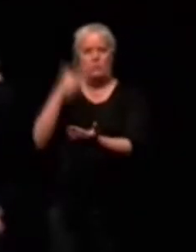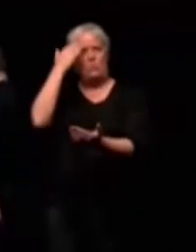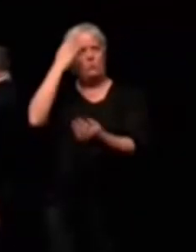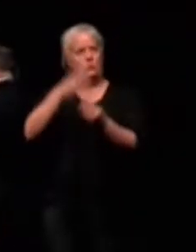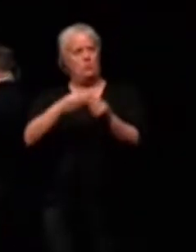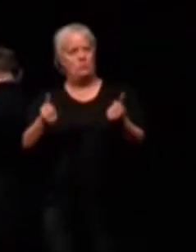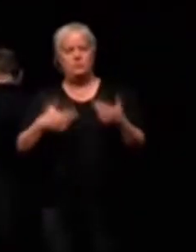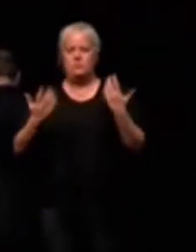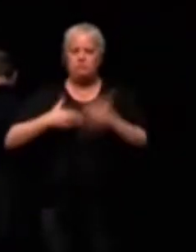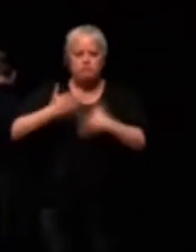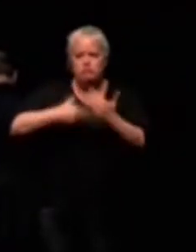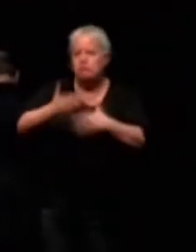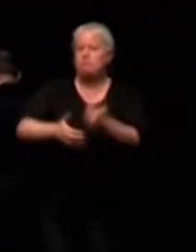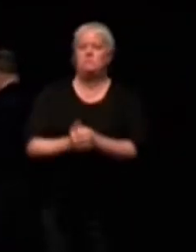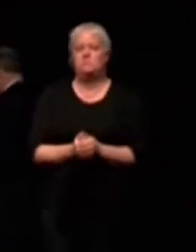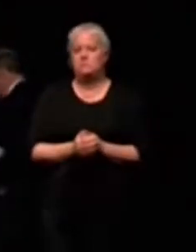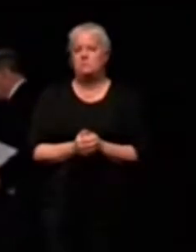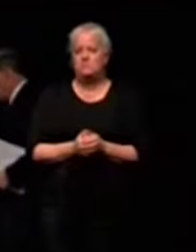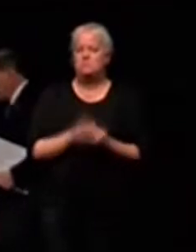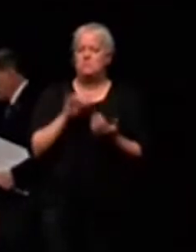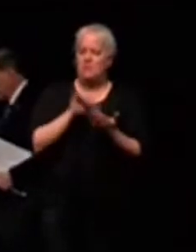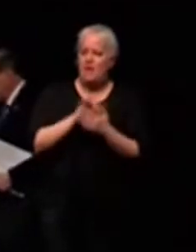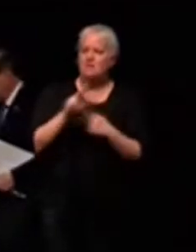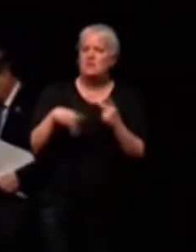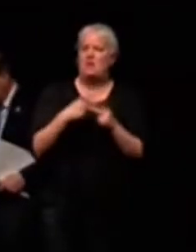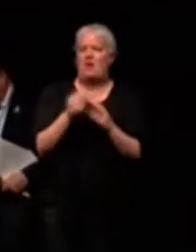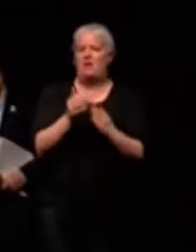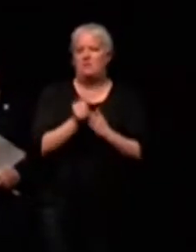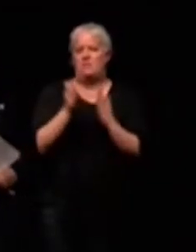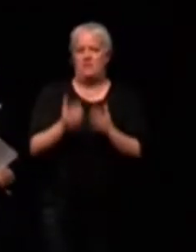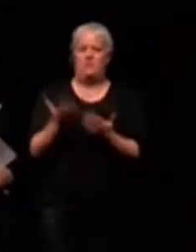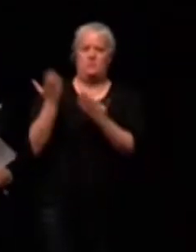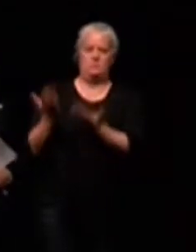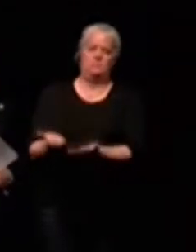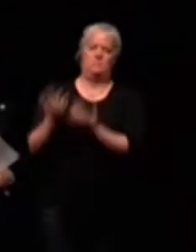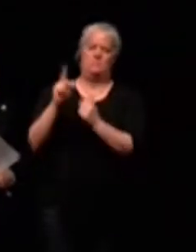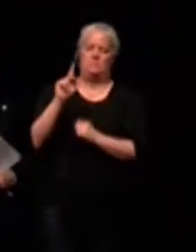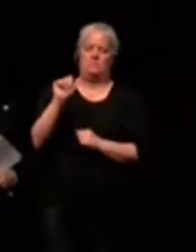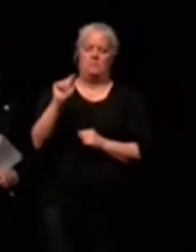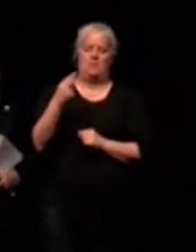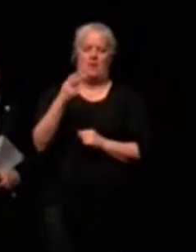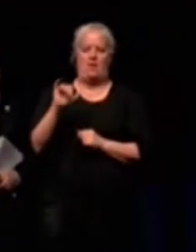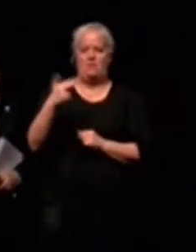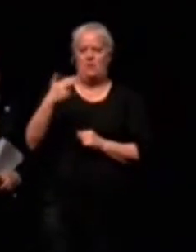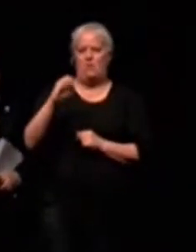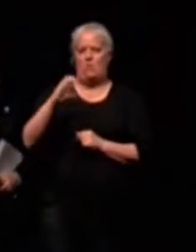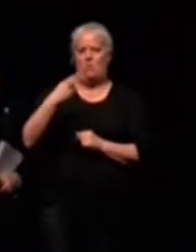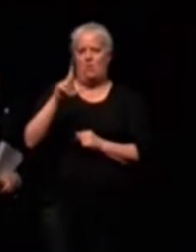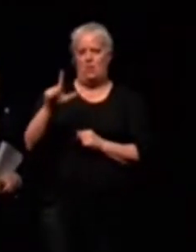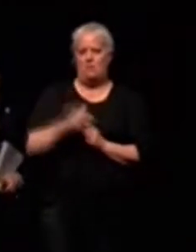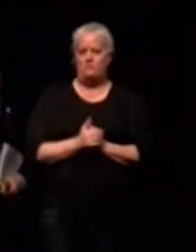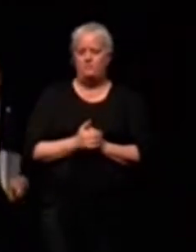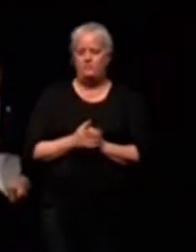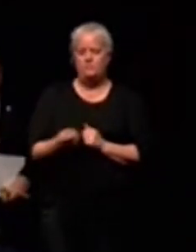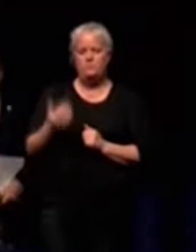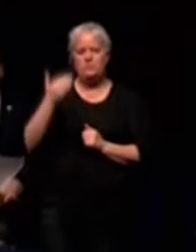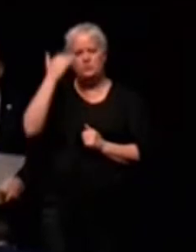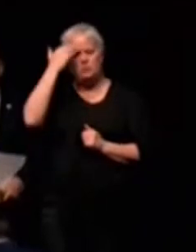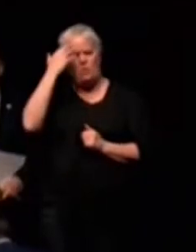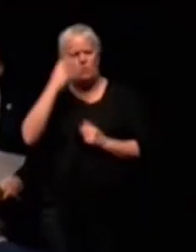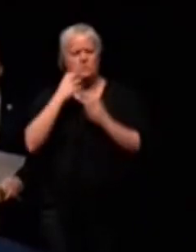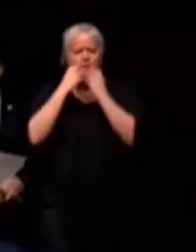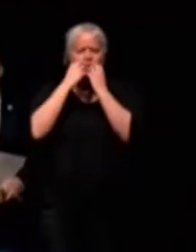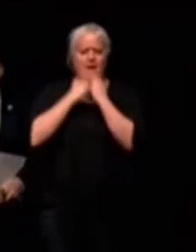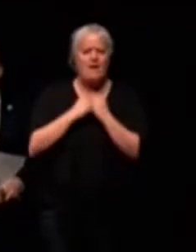it. That is the kind of leader that Kathy Hochul is. She is a leader who knows and cares